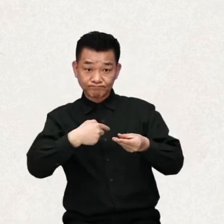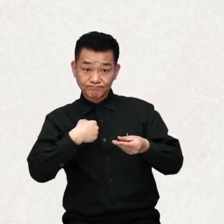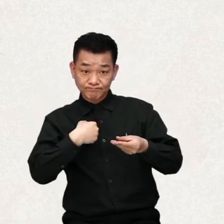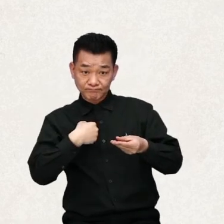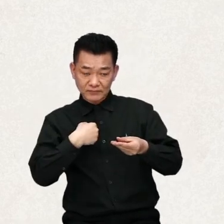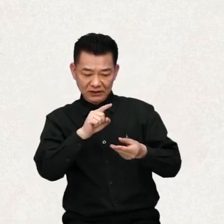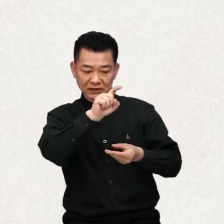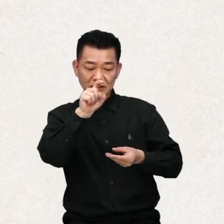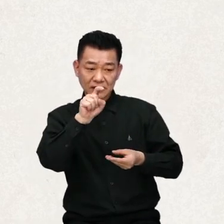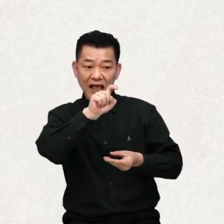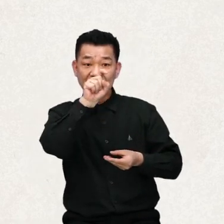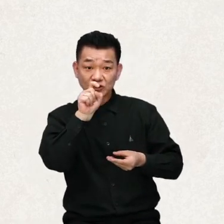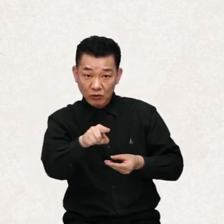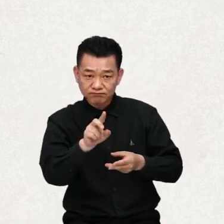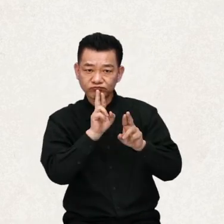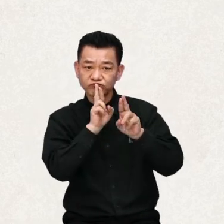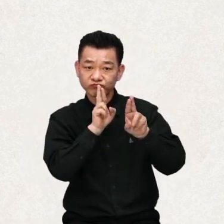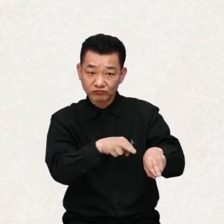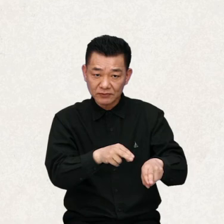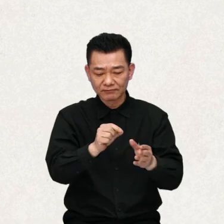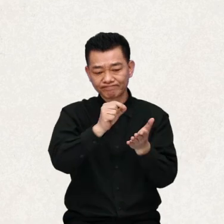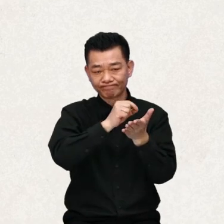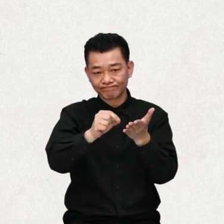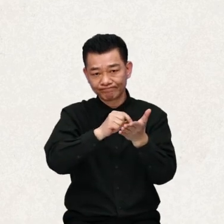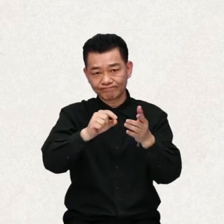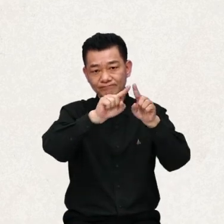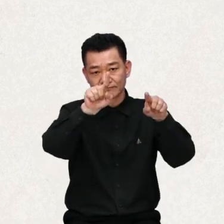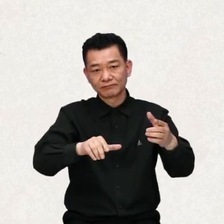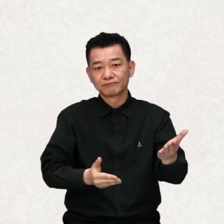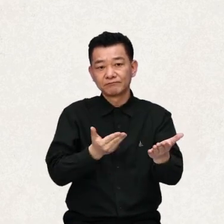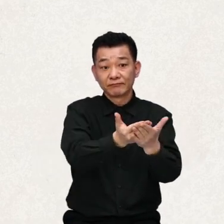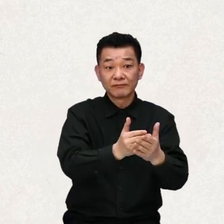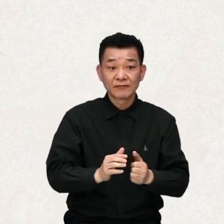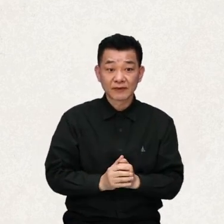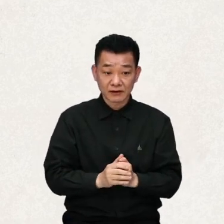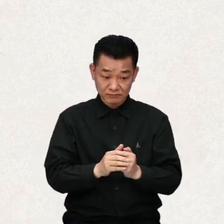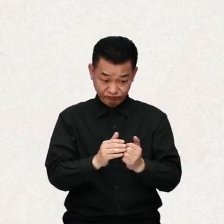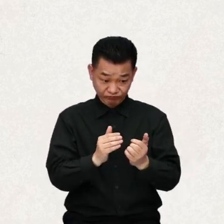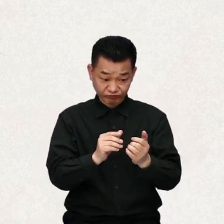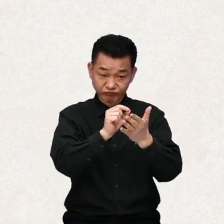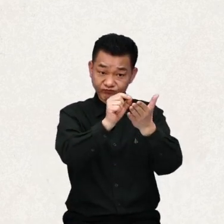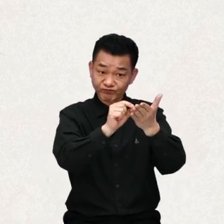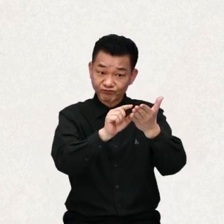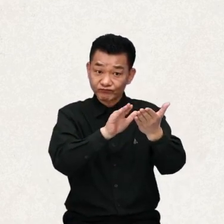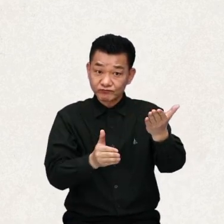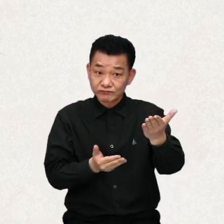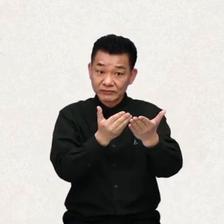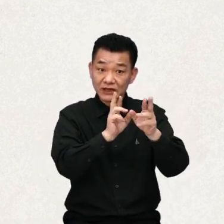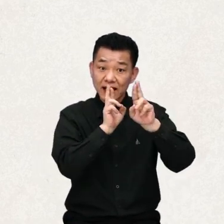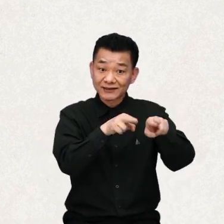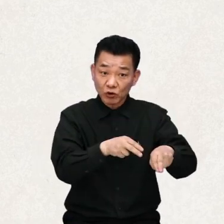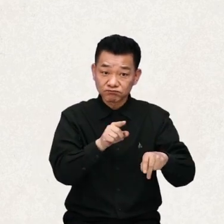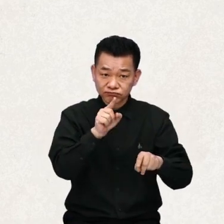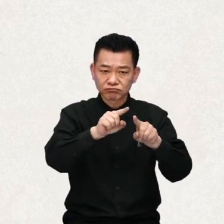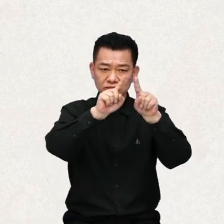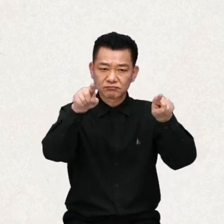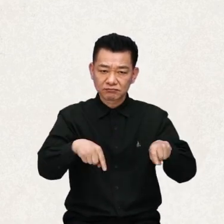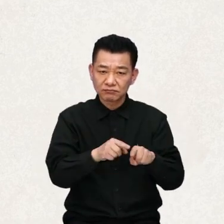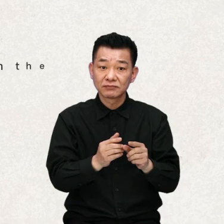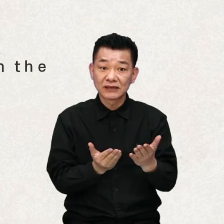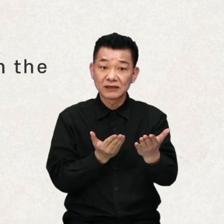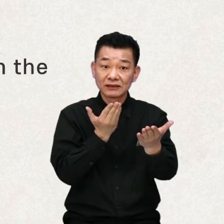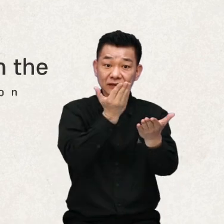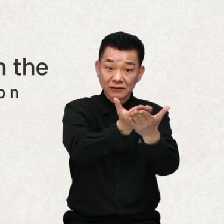shall submit a written response for the questions in the list of issues. A written response supplements the report, and it